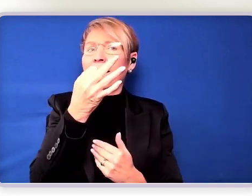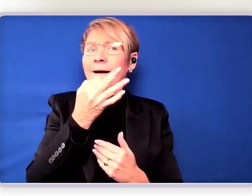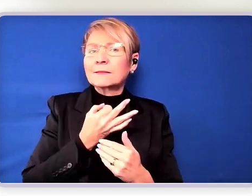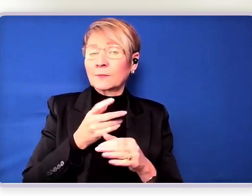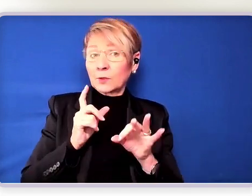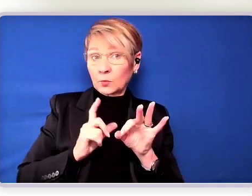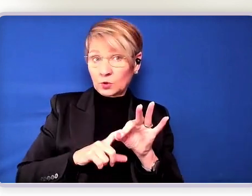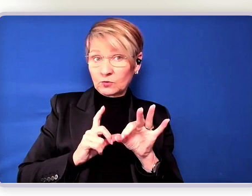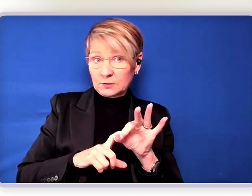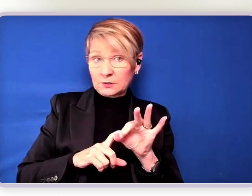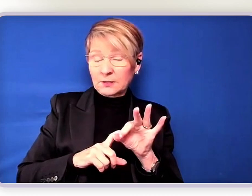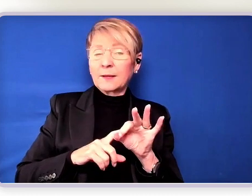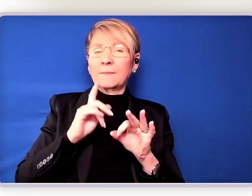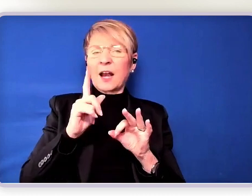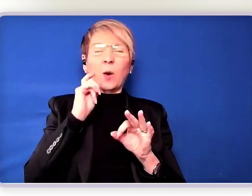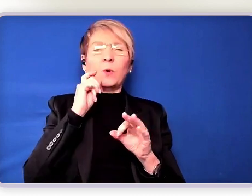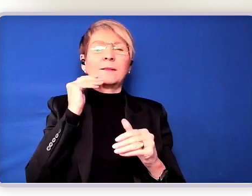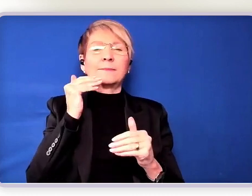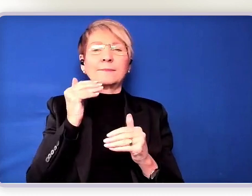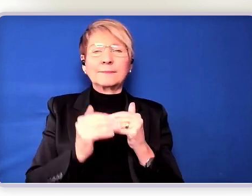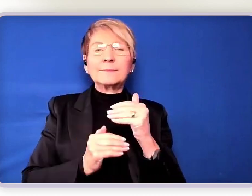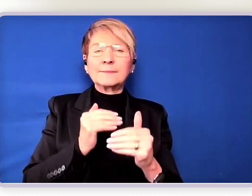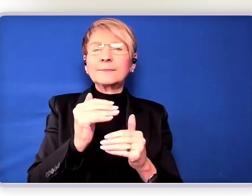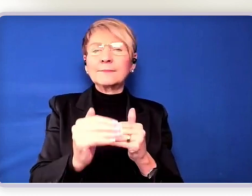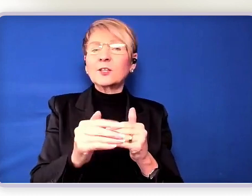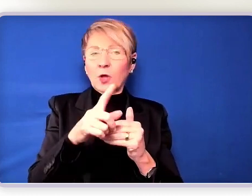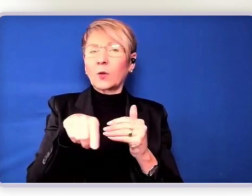going to forge forward on that understanding.